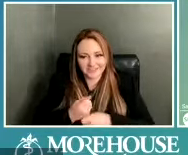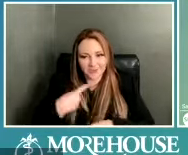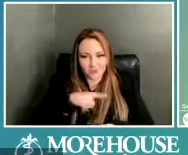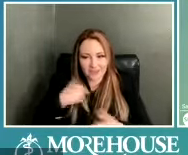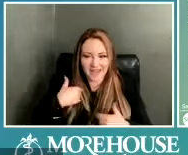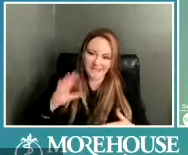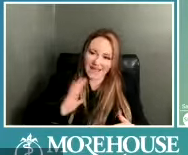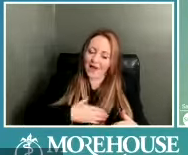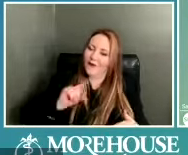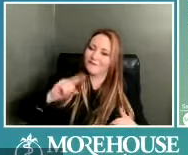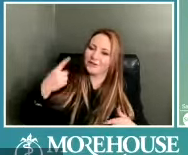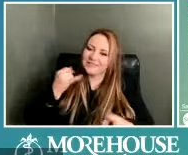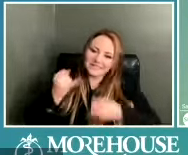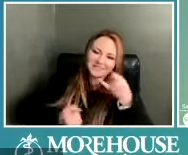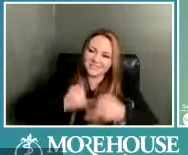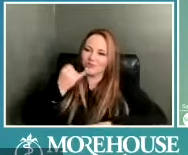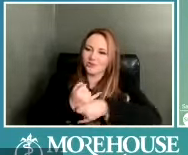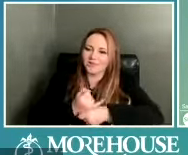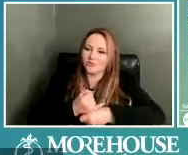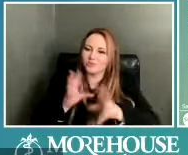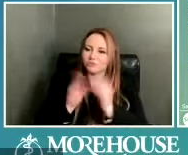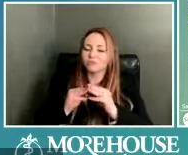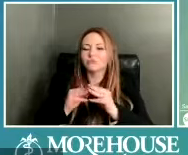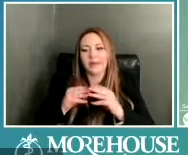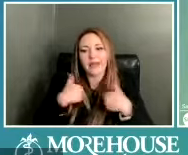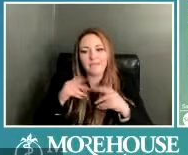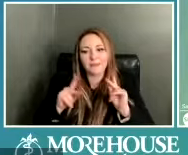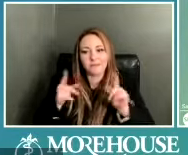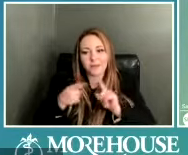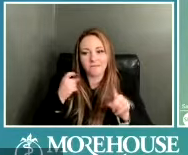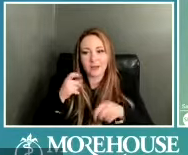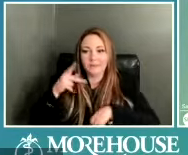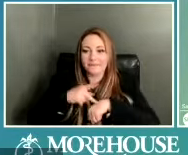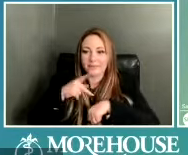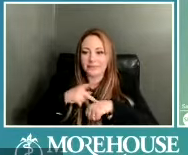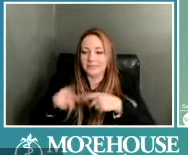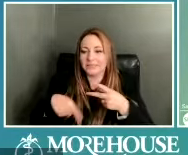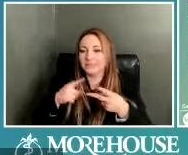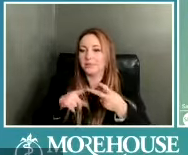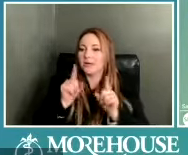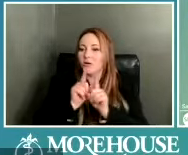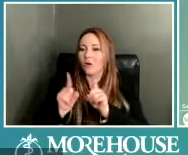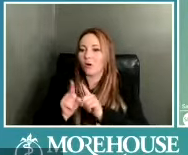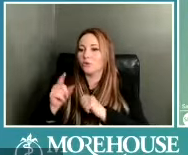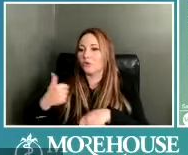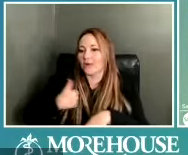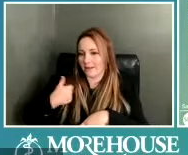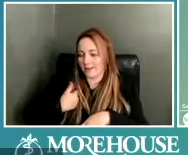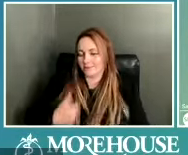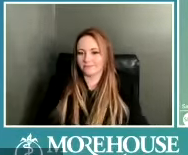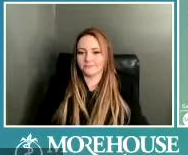first international cohort featuring participants from the Philippines as well as Canada.